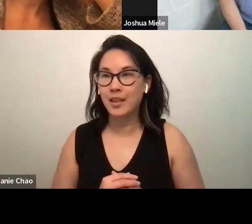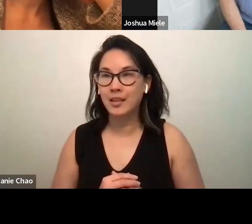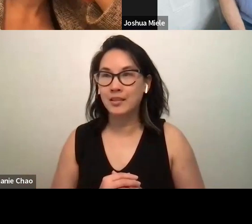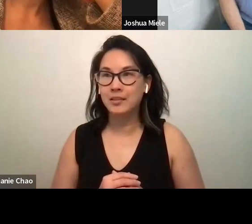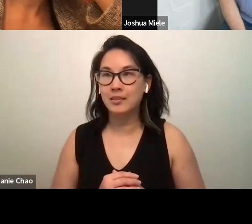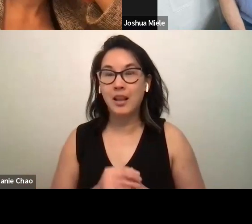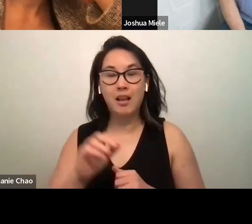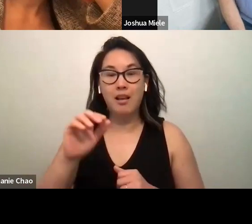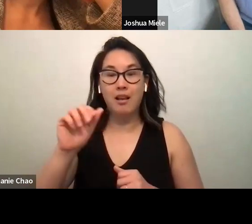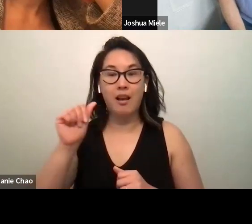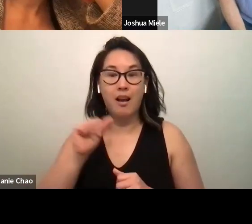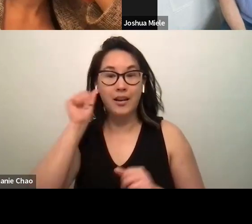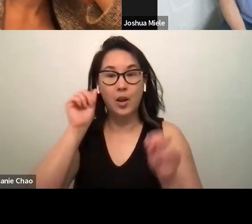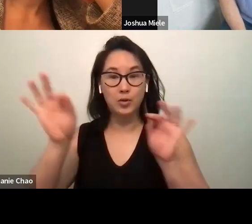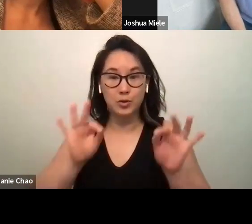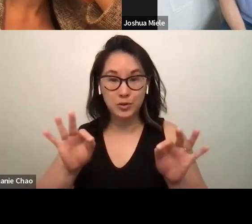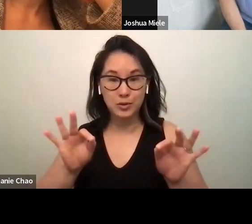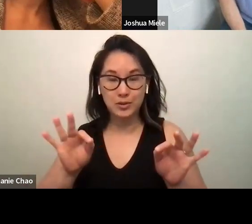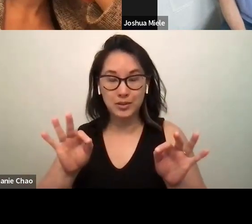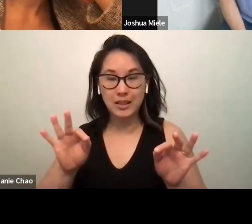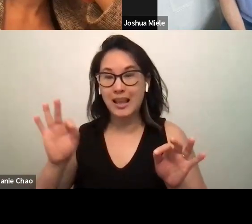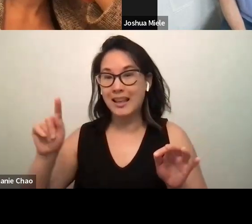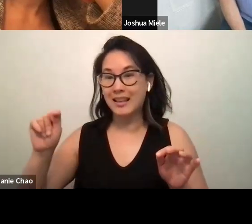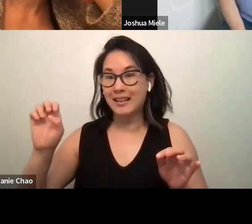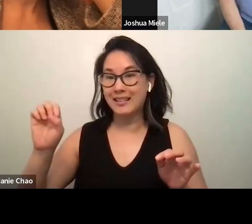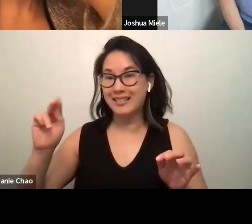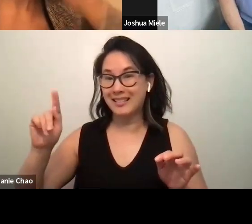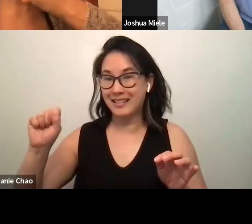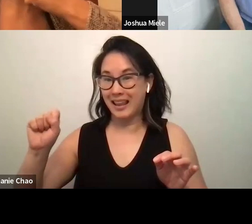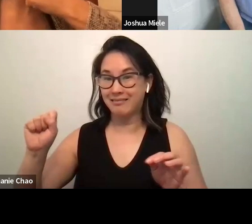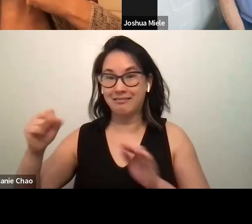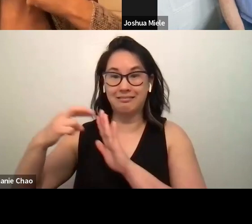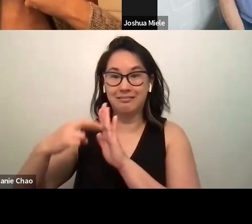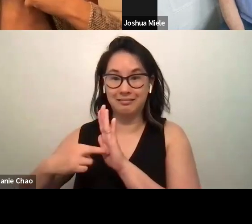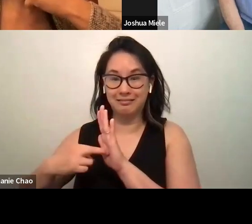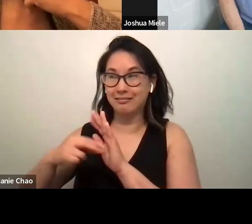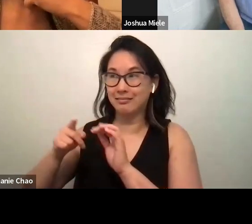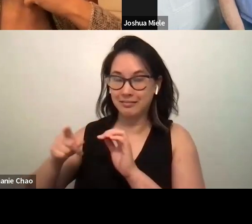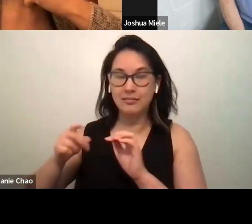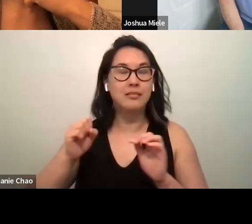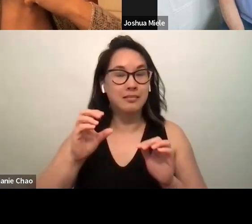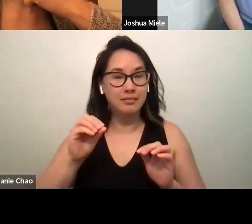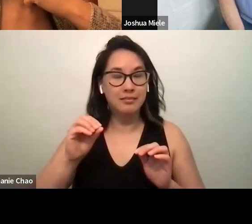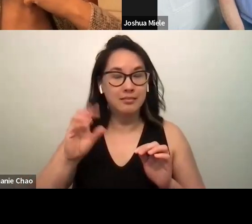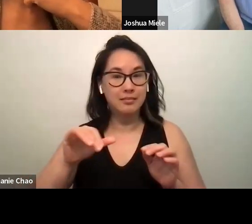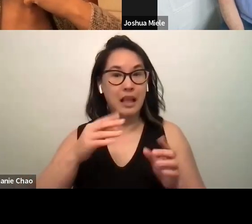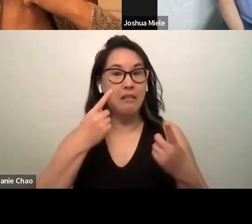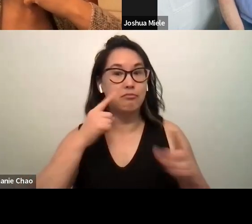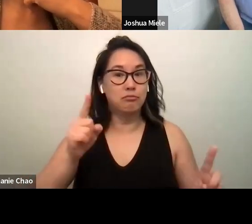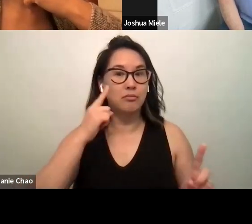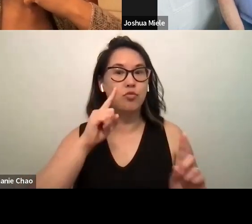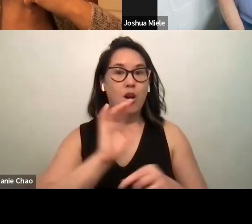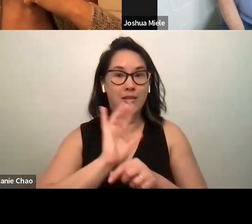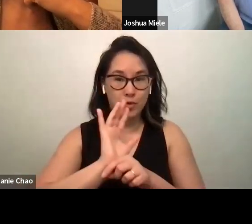audio description tenets, the techniques of audio description, which work so well for movies and for